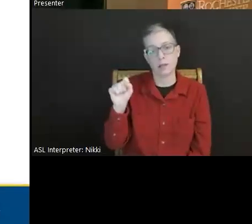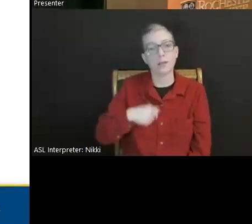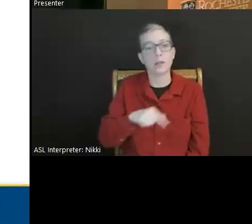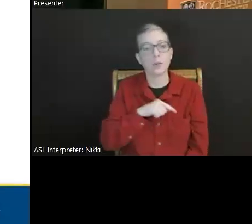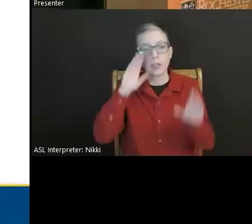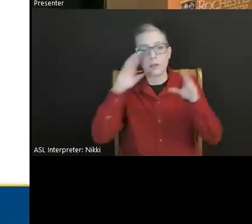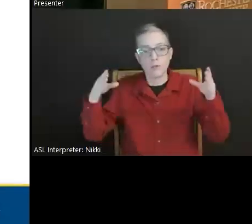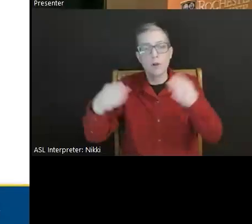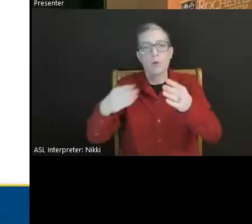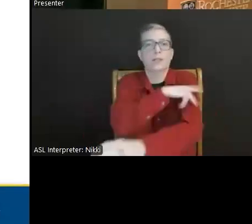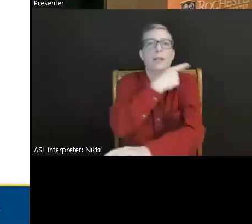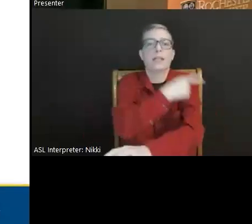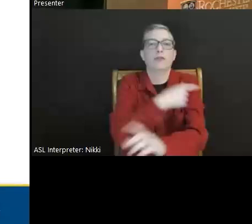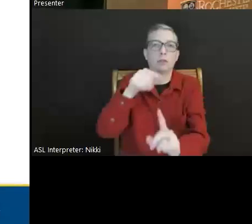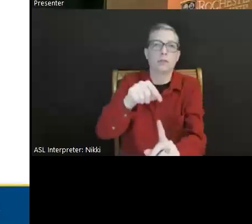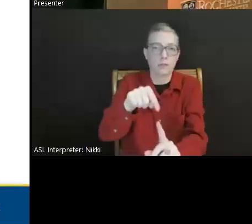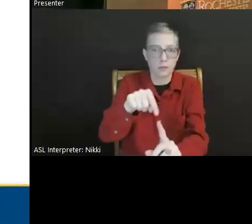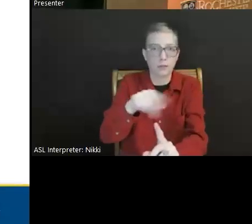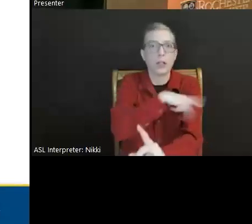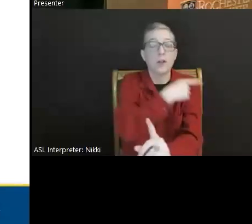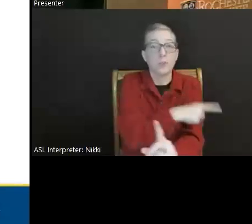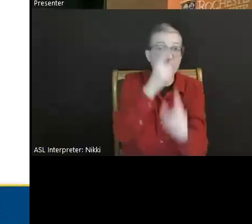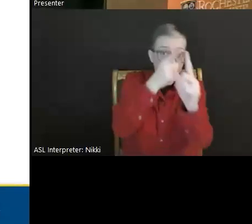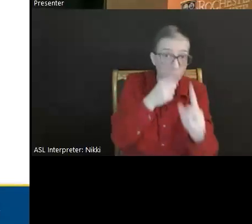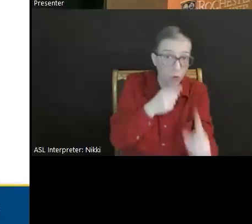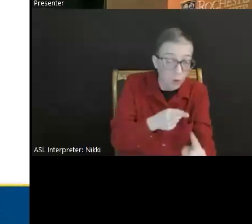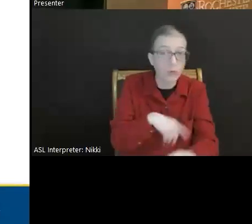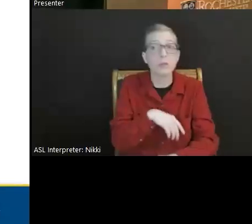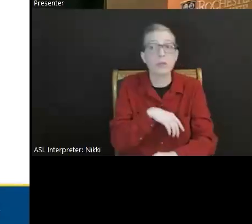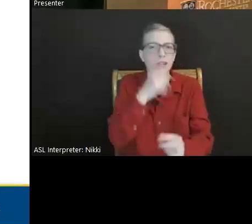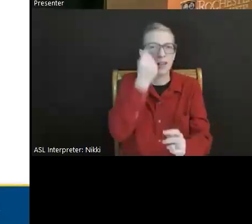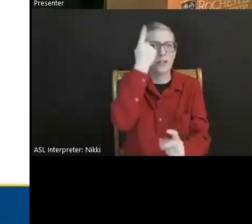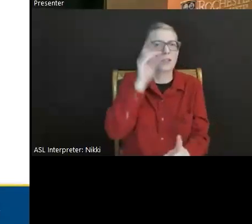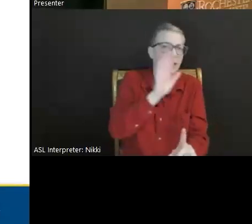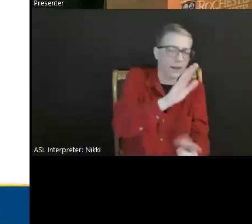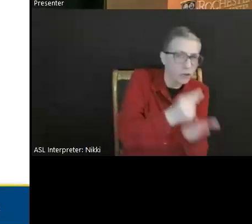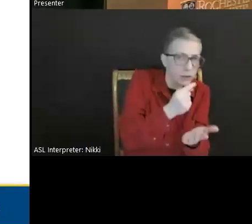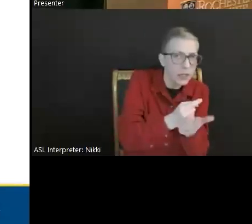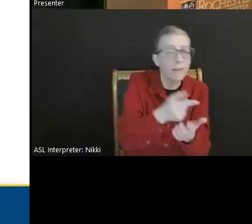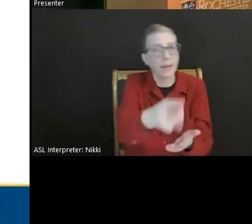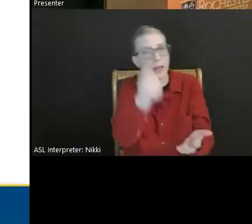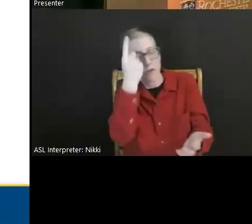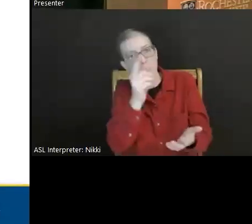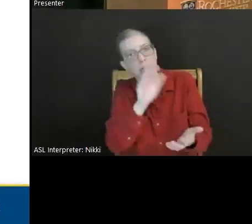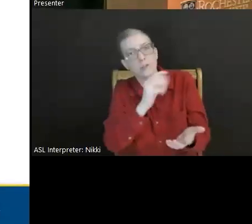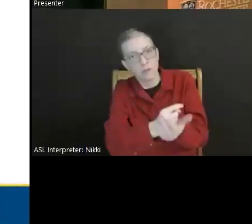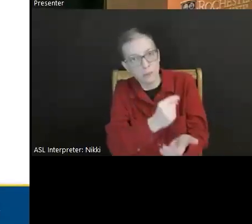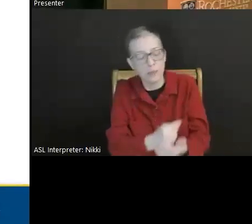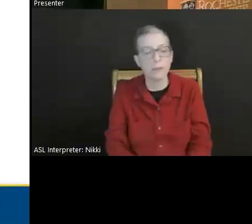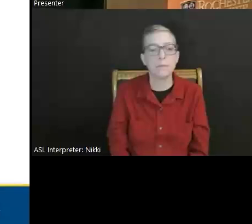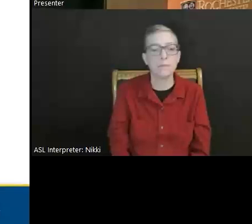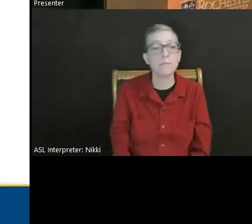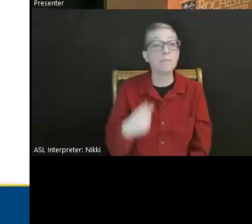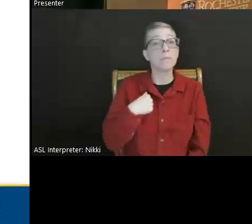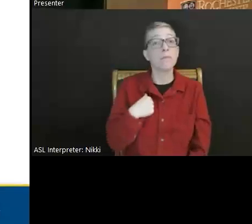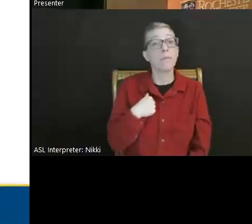and building shared understandings of treatment. As a clinician, I've appreciated